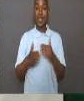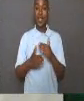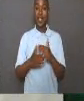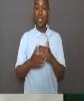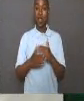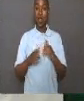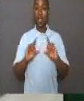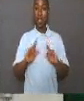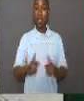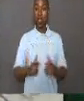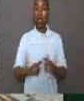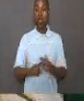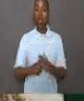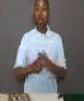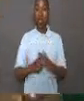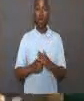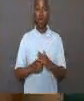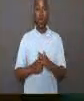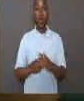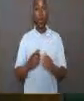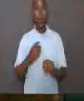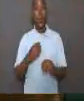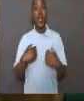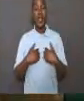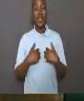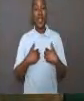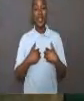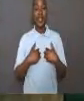life in the muscles of an animal.